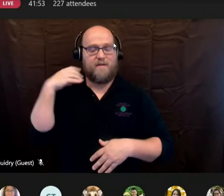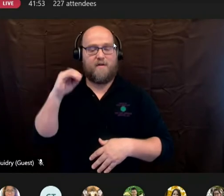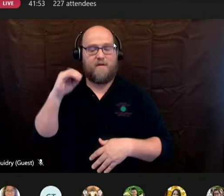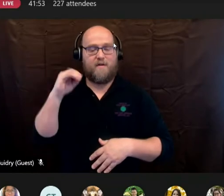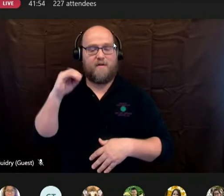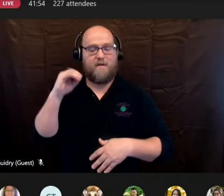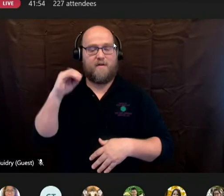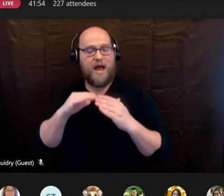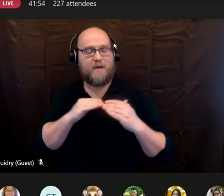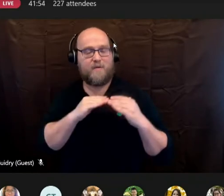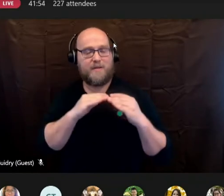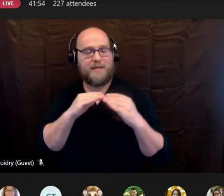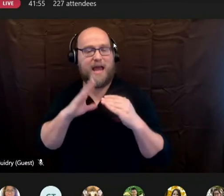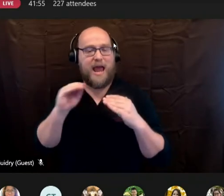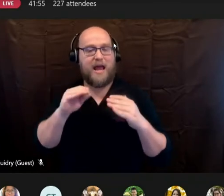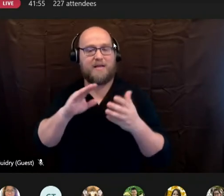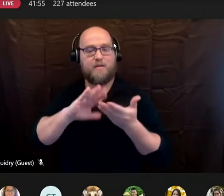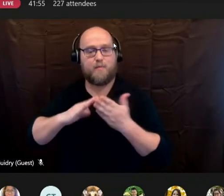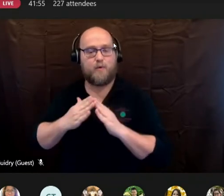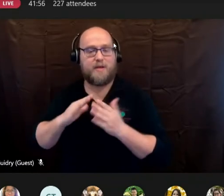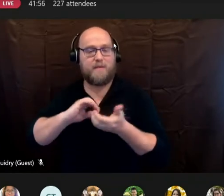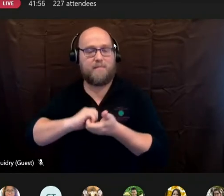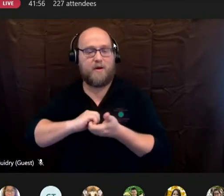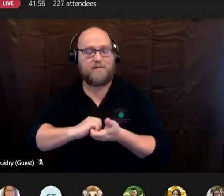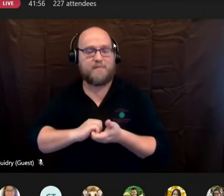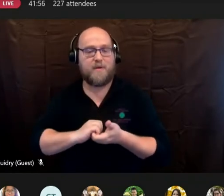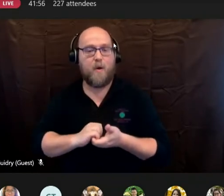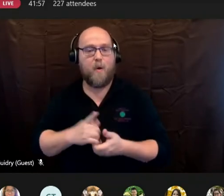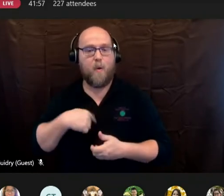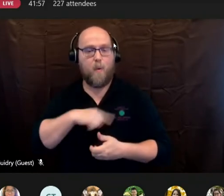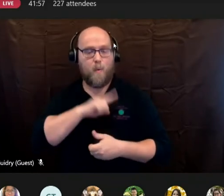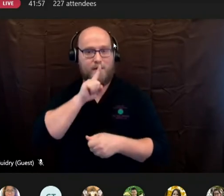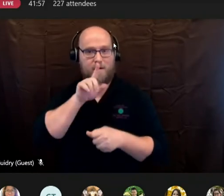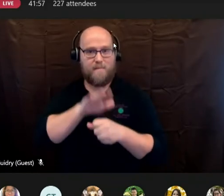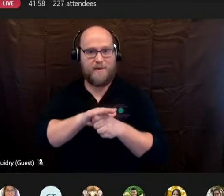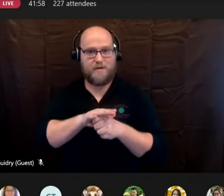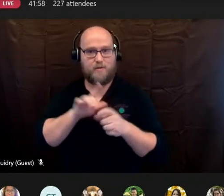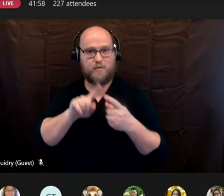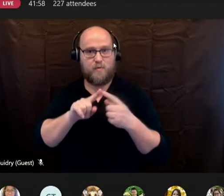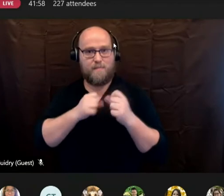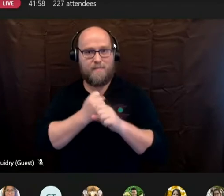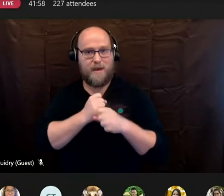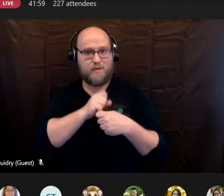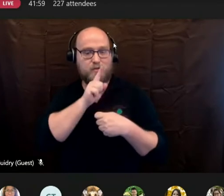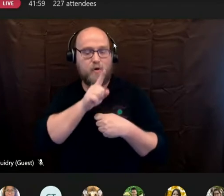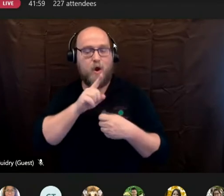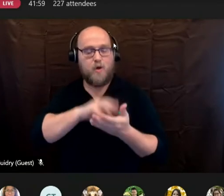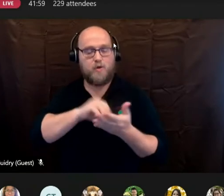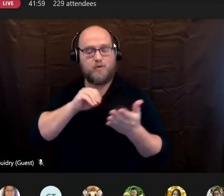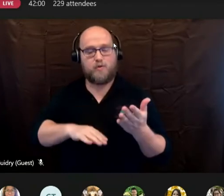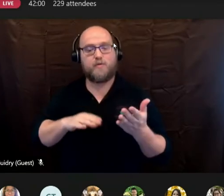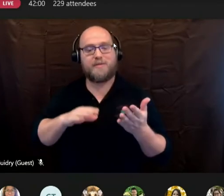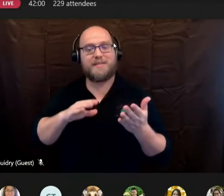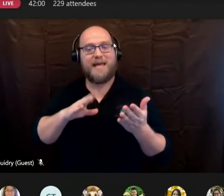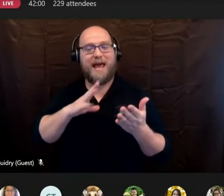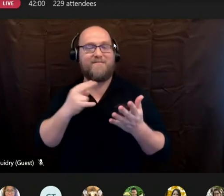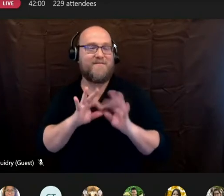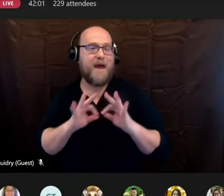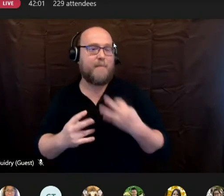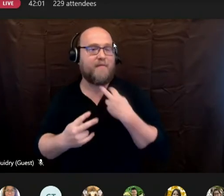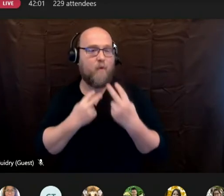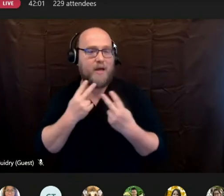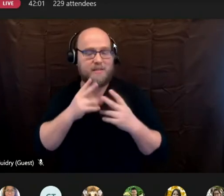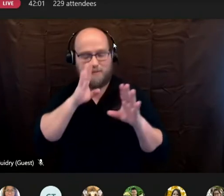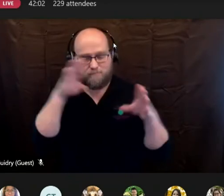and as a district, we are committed to ensuring that student and family voices are centered in our planning moving forward. We will continue our